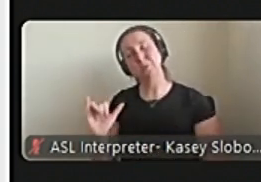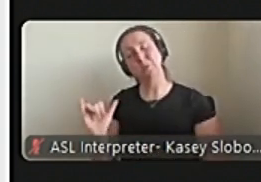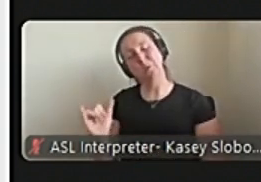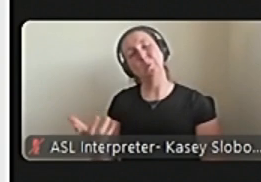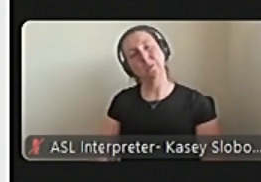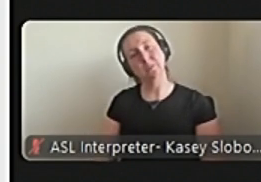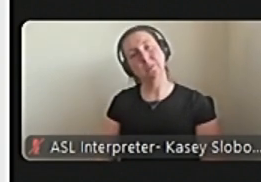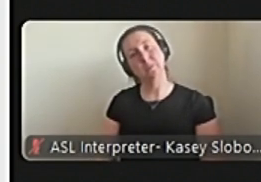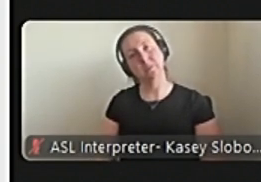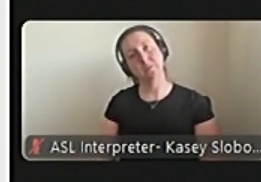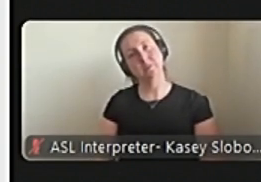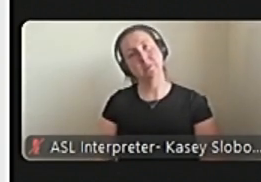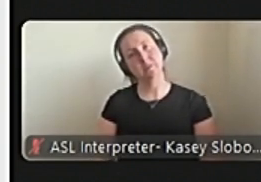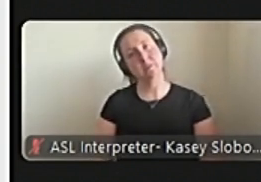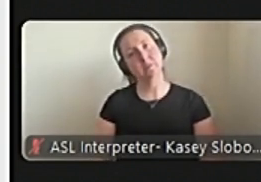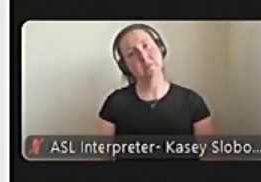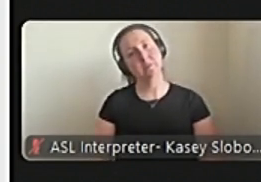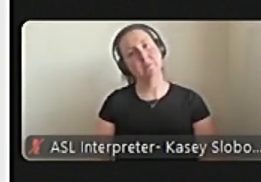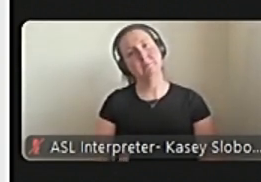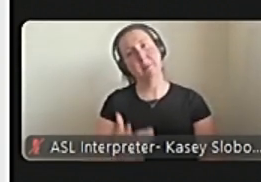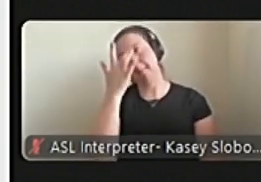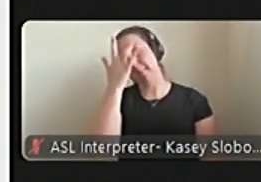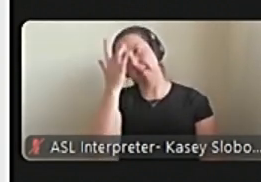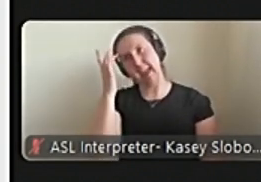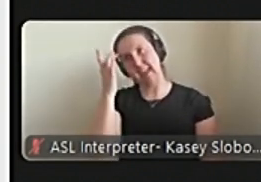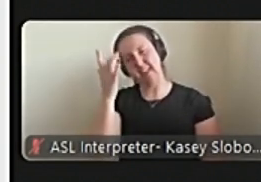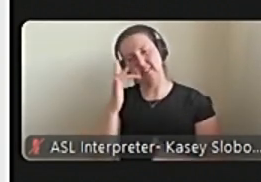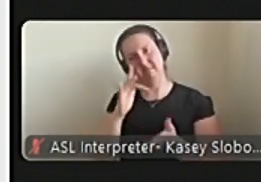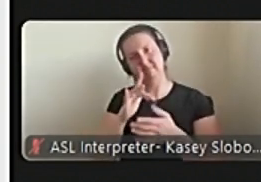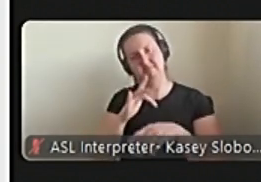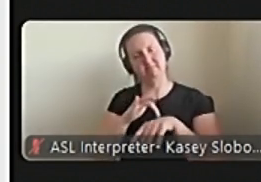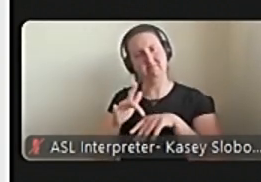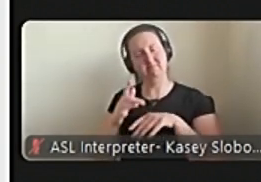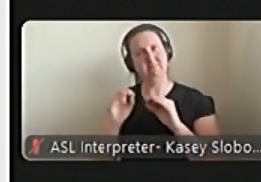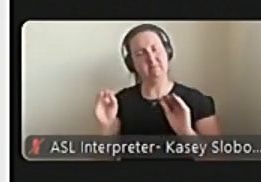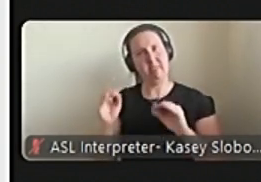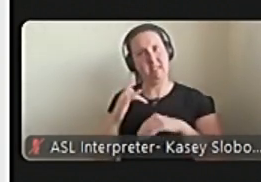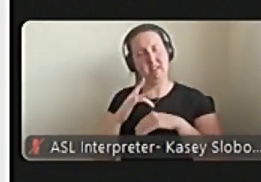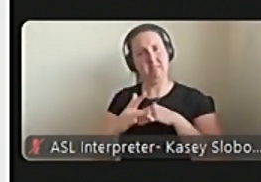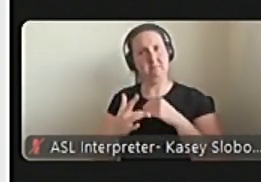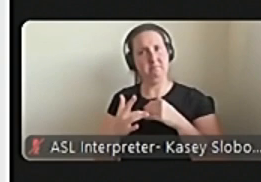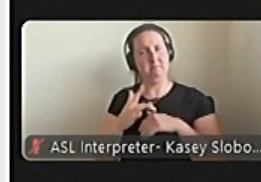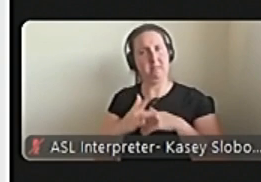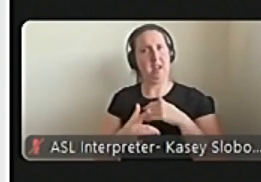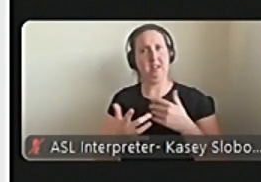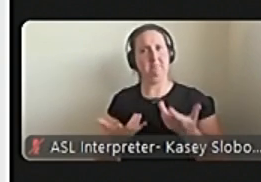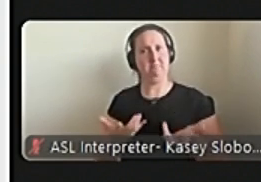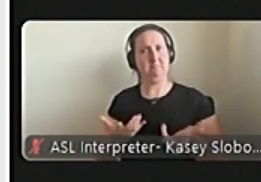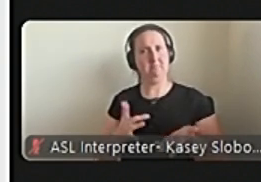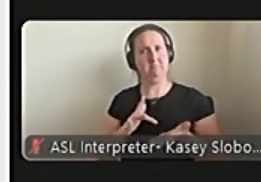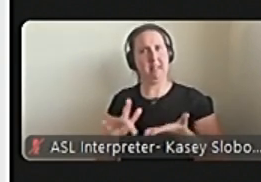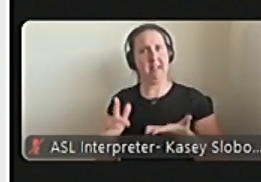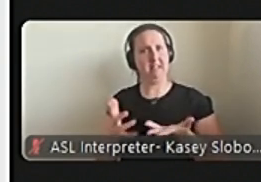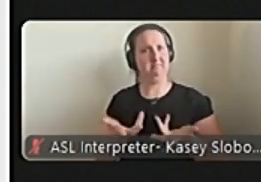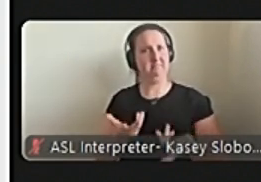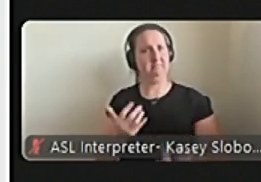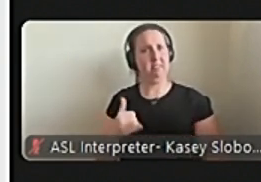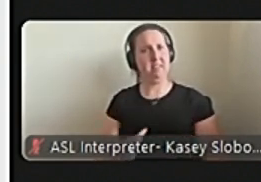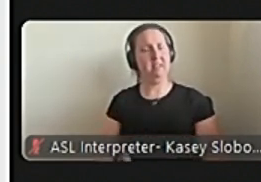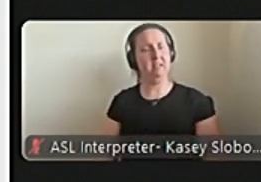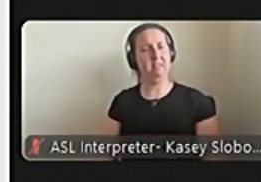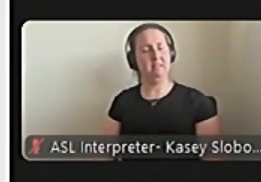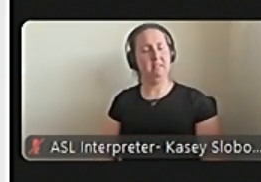Blank. Yeah, blank. What's next? Yeah, and this